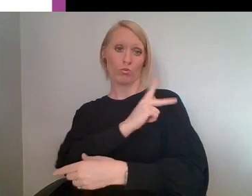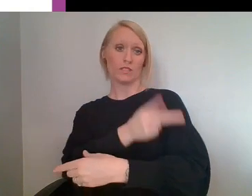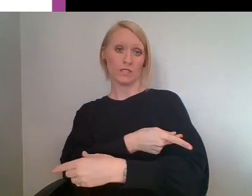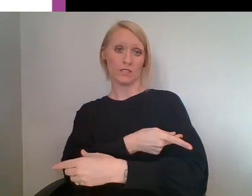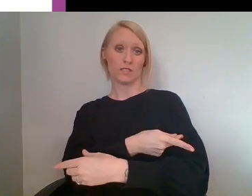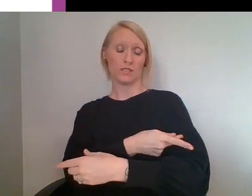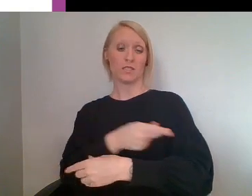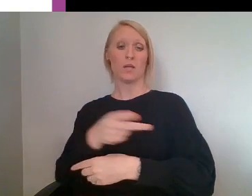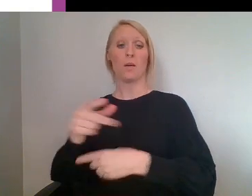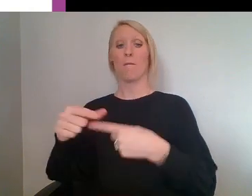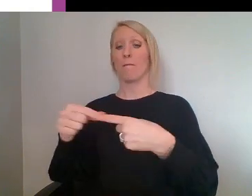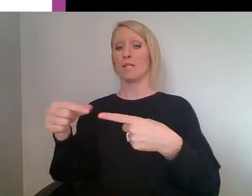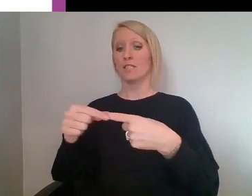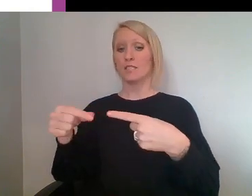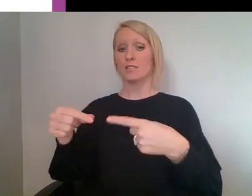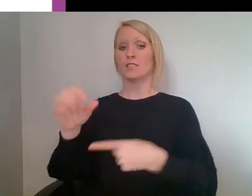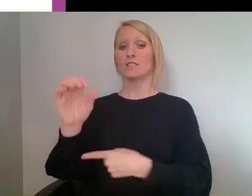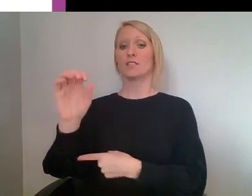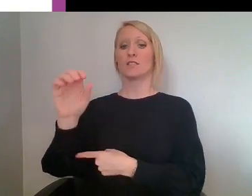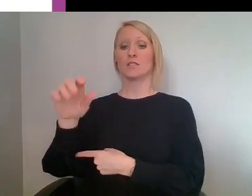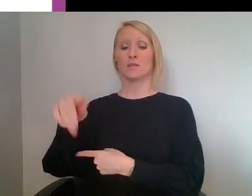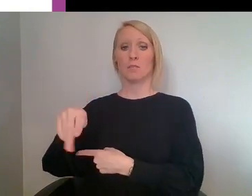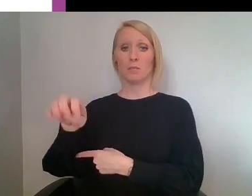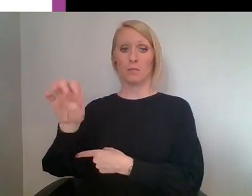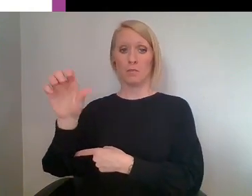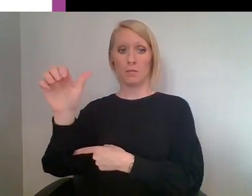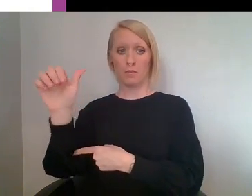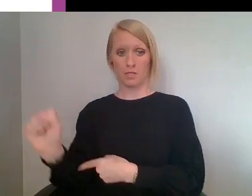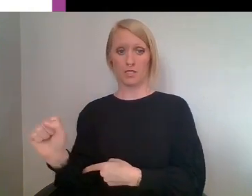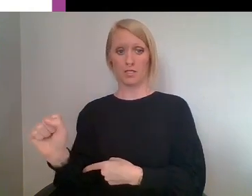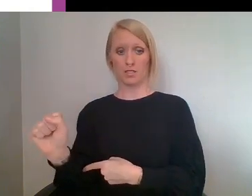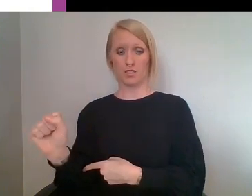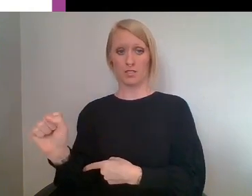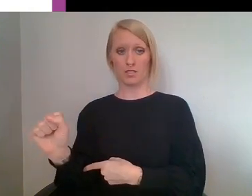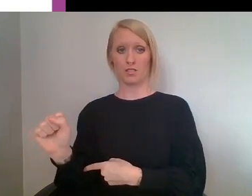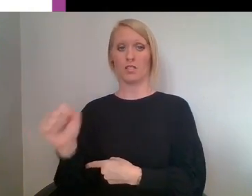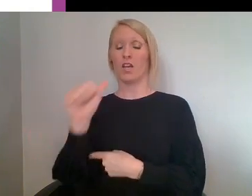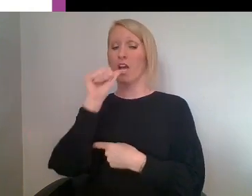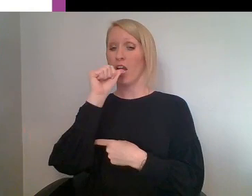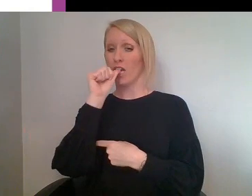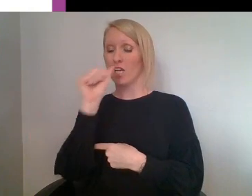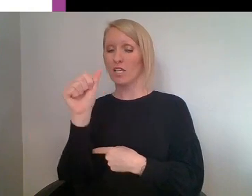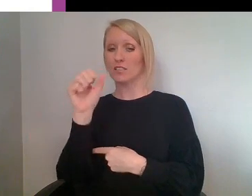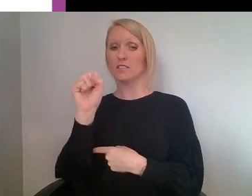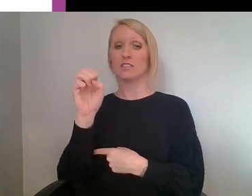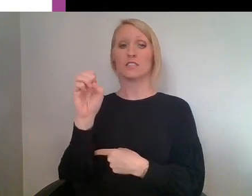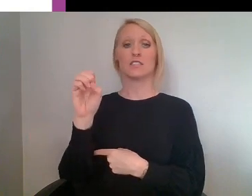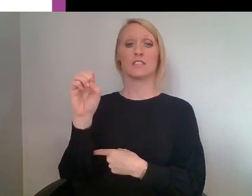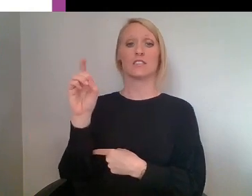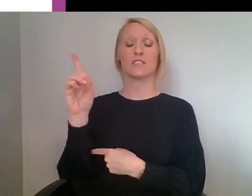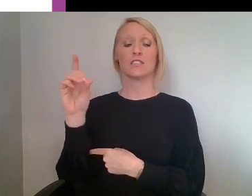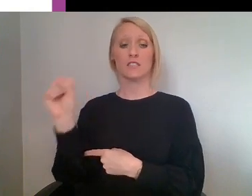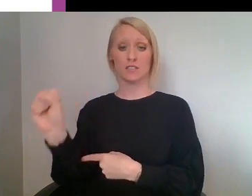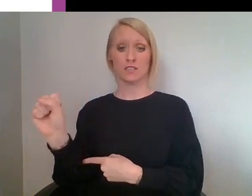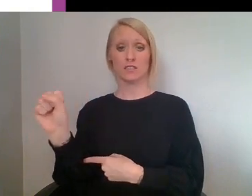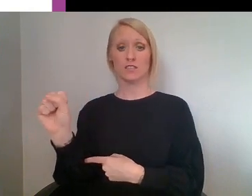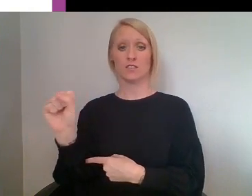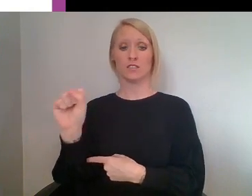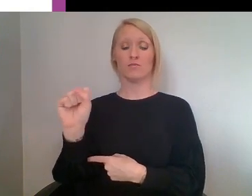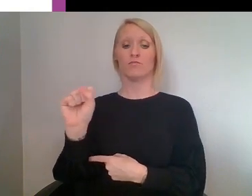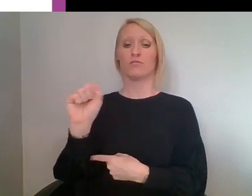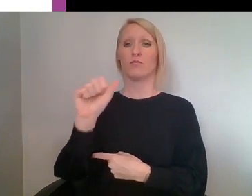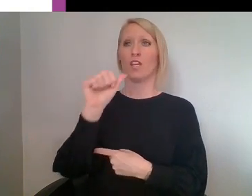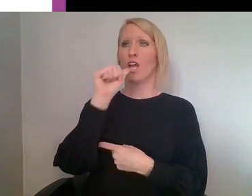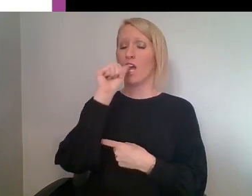of the highest concentration of proteins for our plant-based ones. And you also have nuts and seeds, so like almonds and peanut butters, any nut